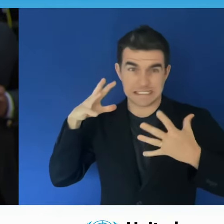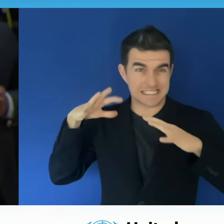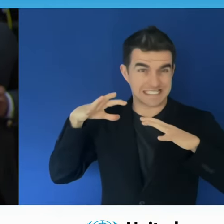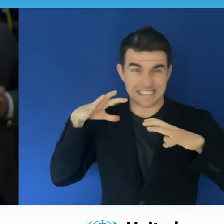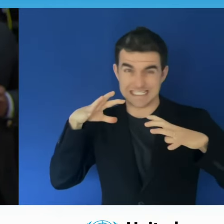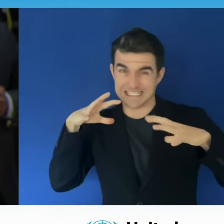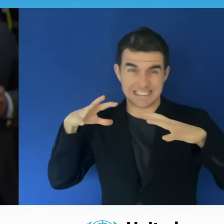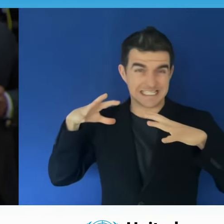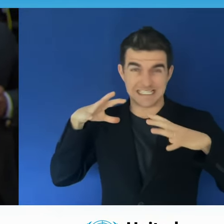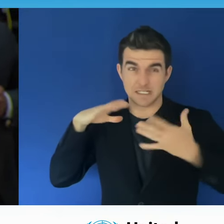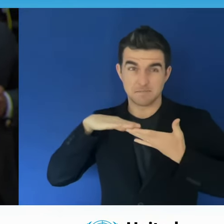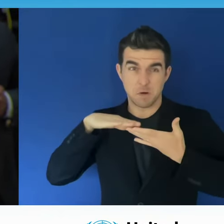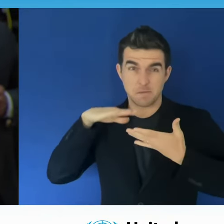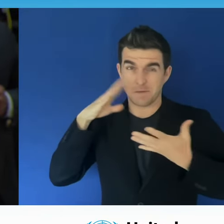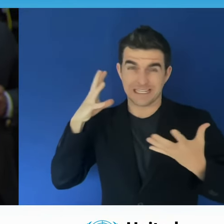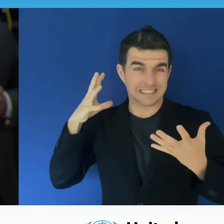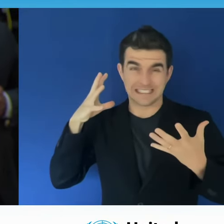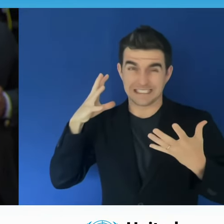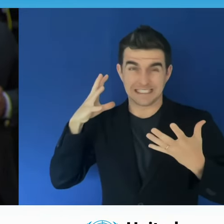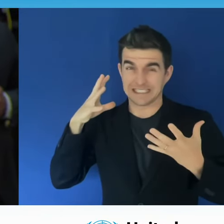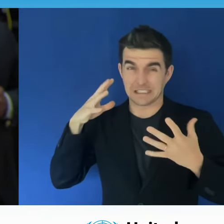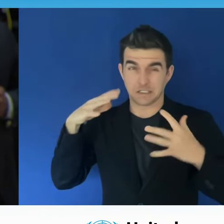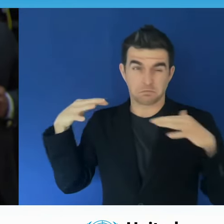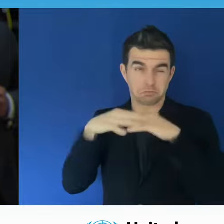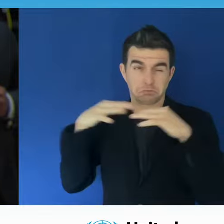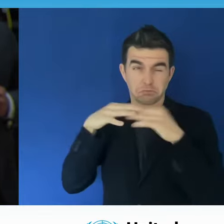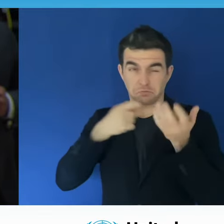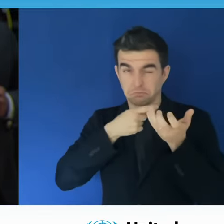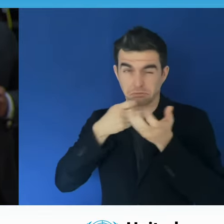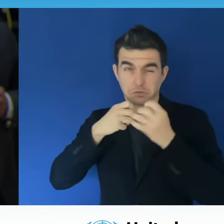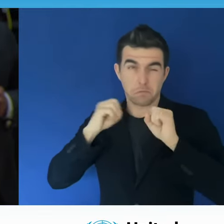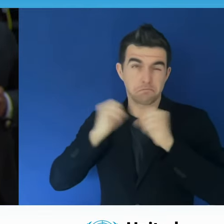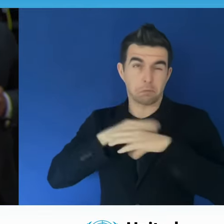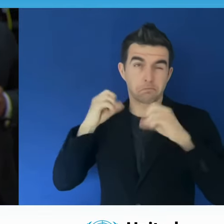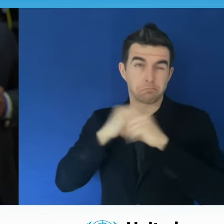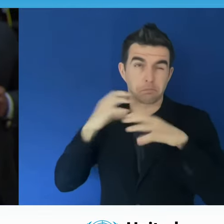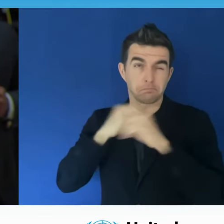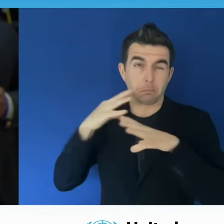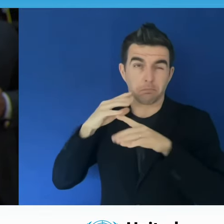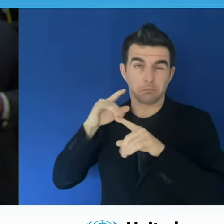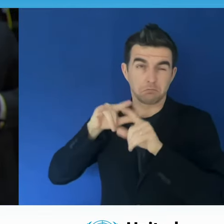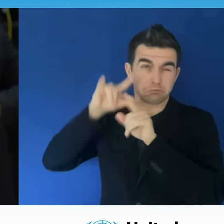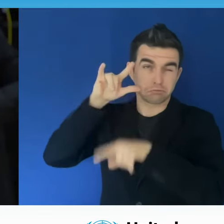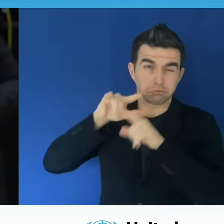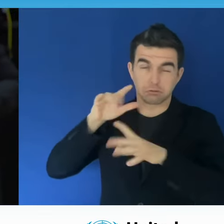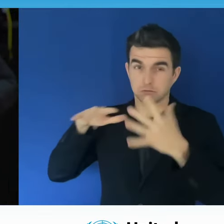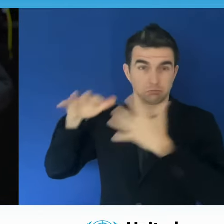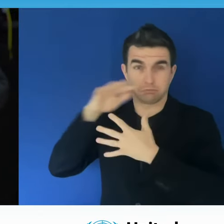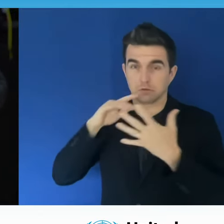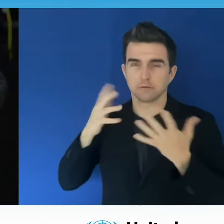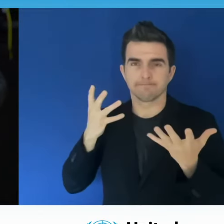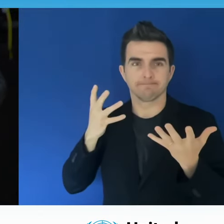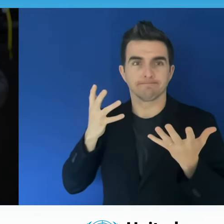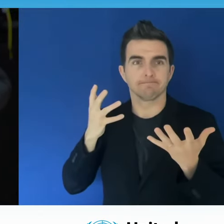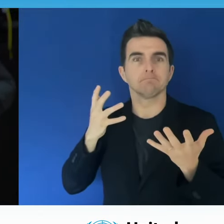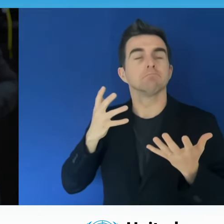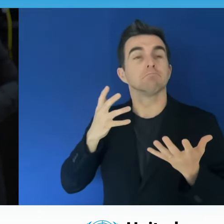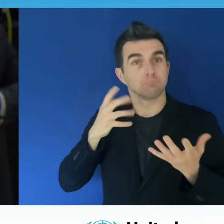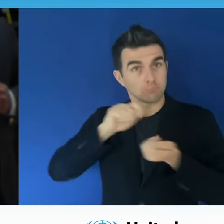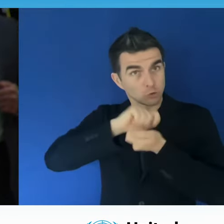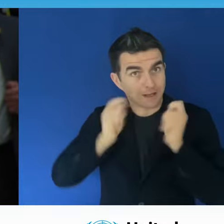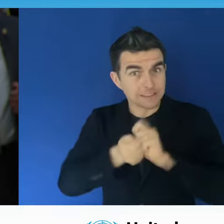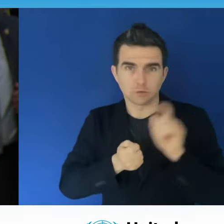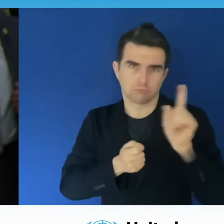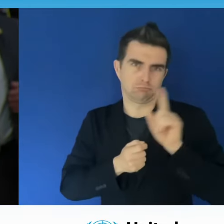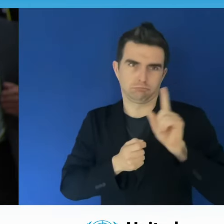Although they both, under a chaudhry, so-called burqa, in a queue of hundreds of other women outside bakeries,